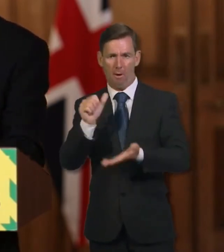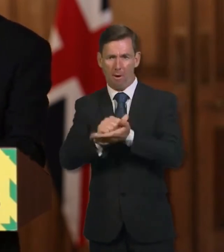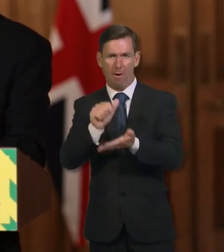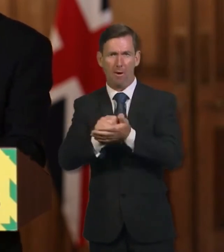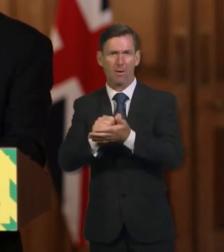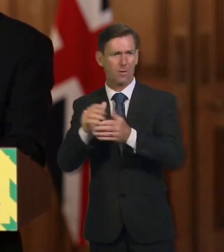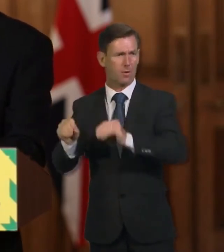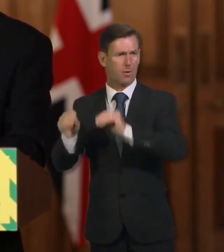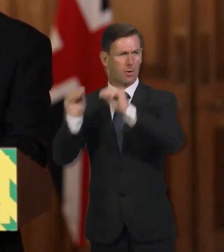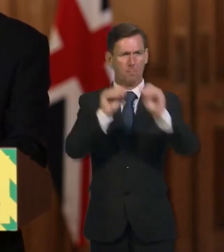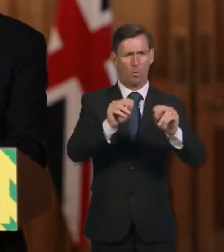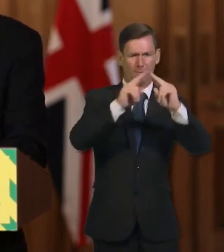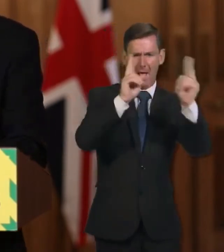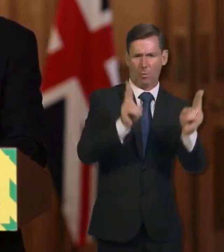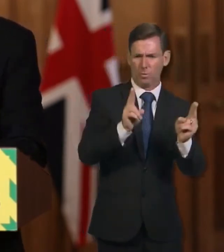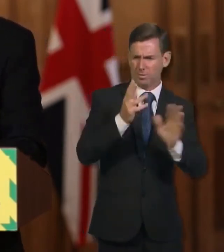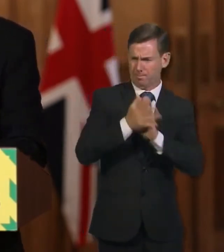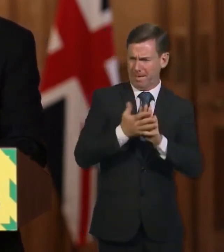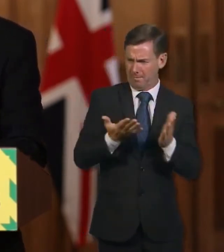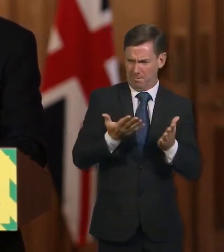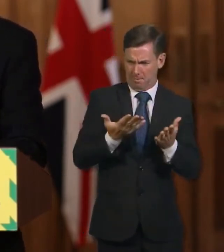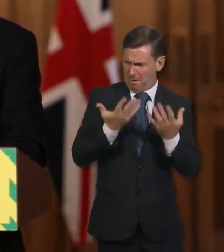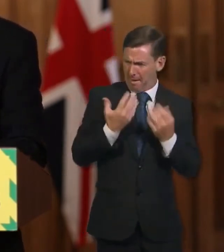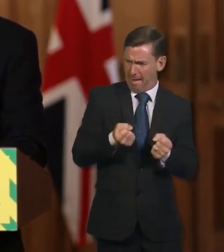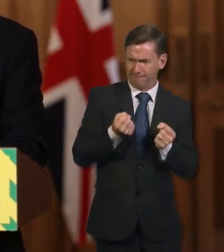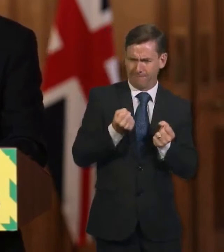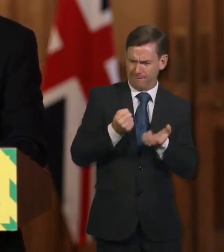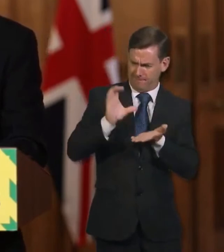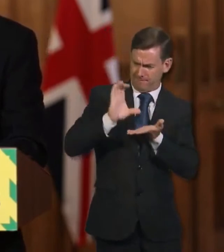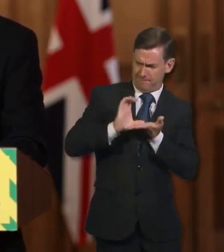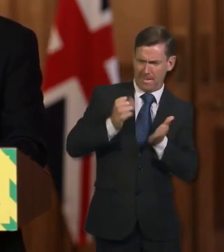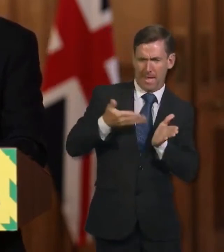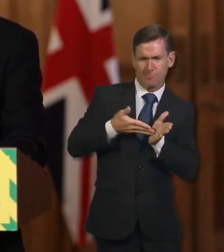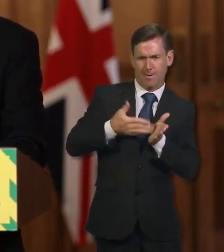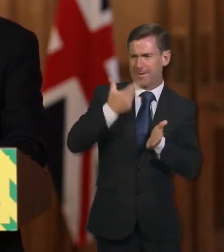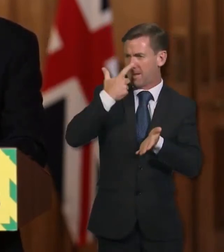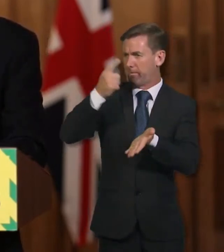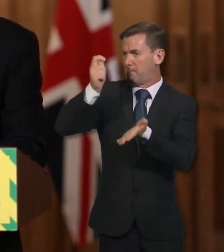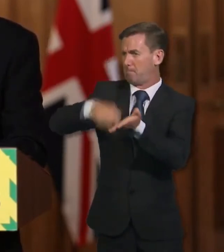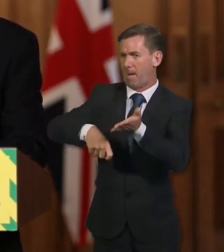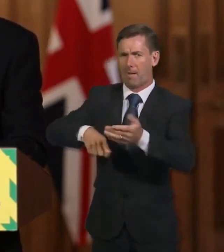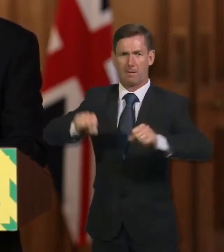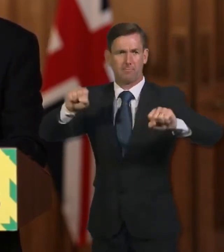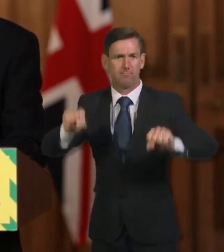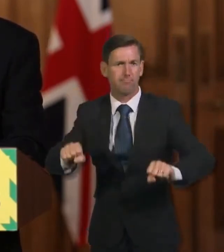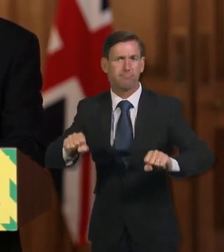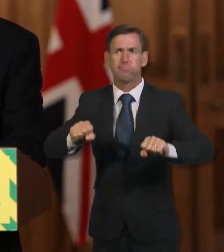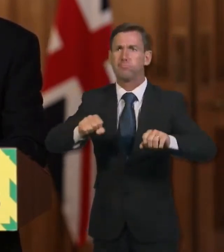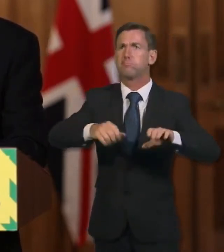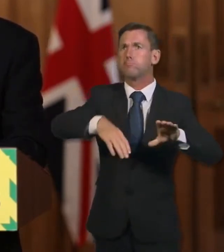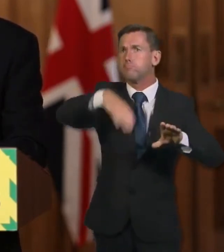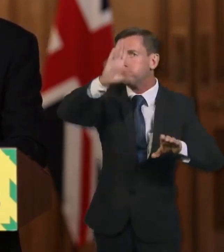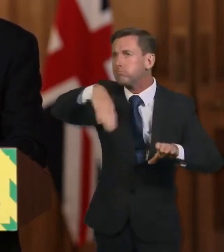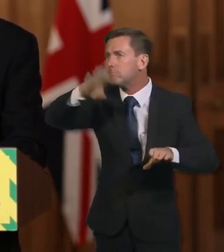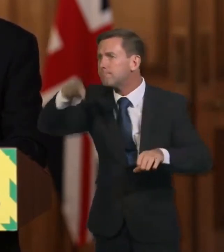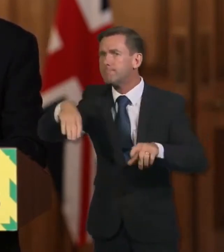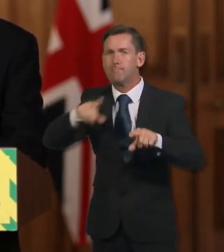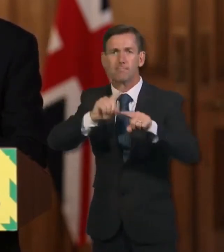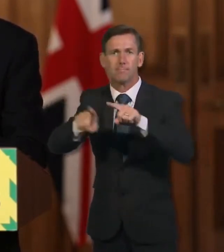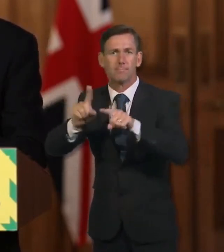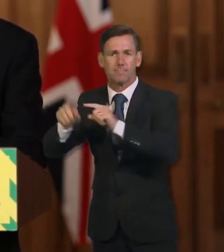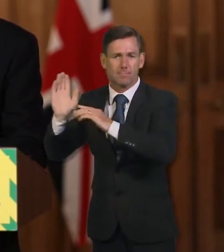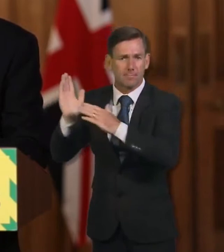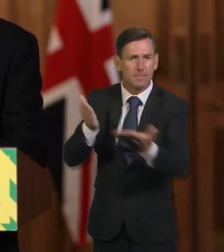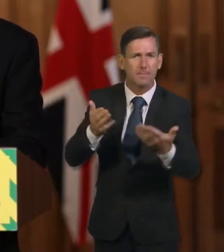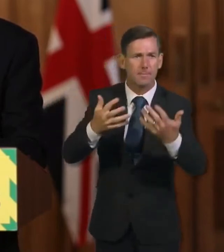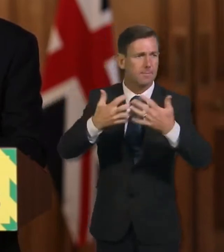is buying a new sofa or whether it's buying some new wallpaper, paint. All those sort of things will help kickstart the economy